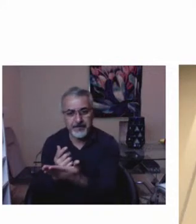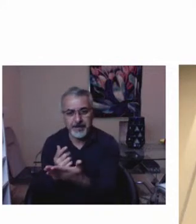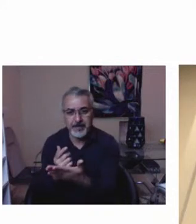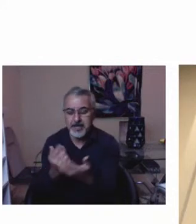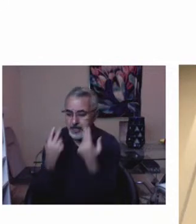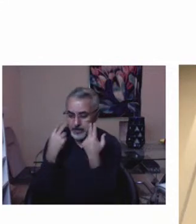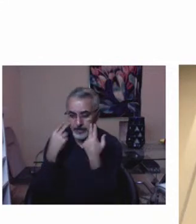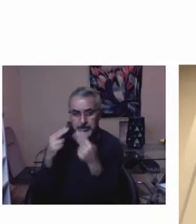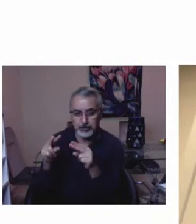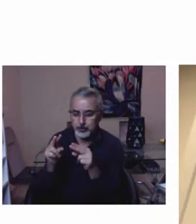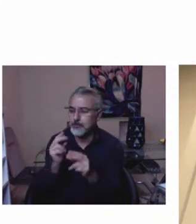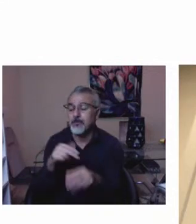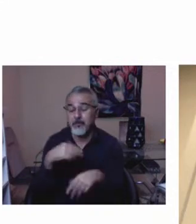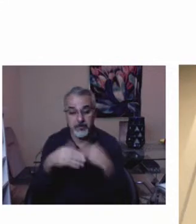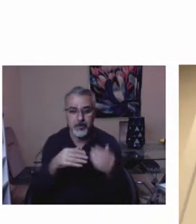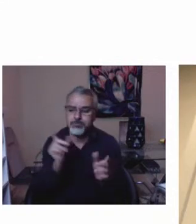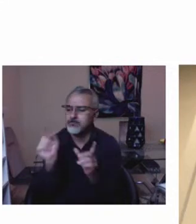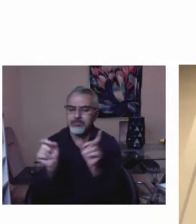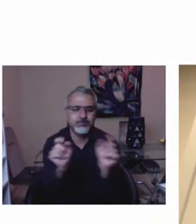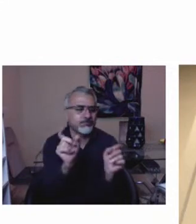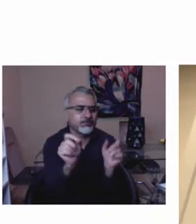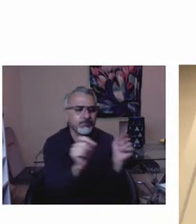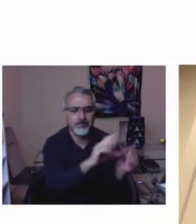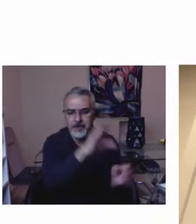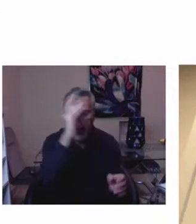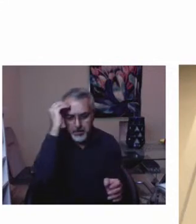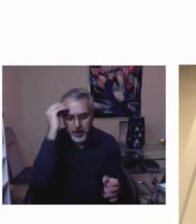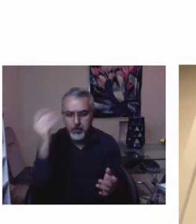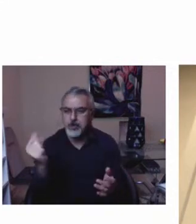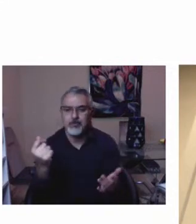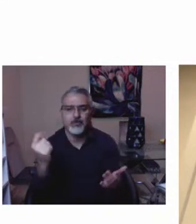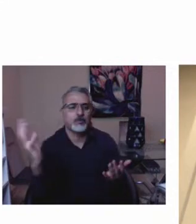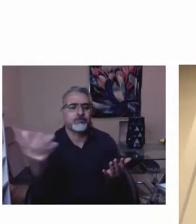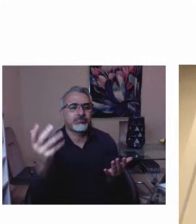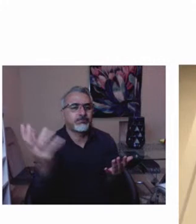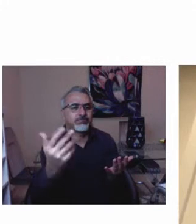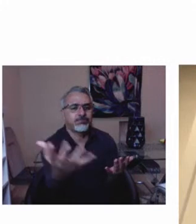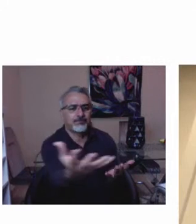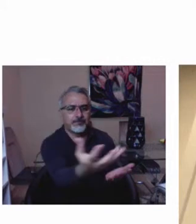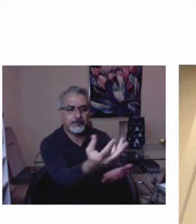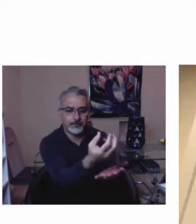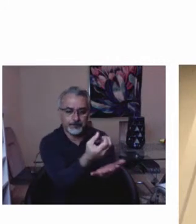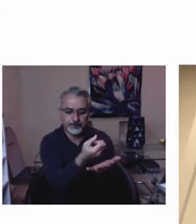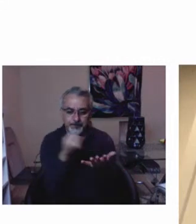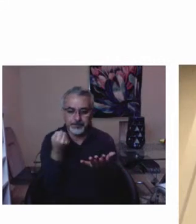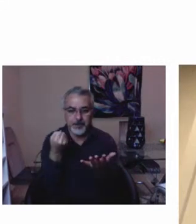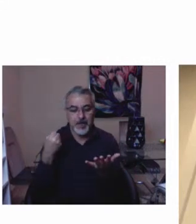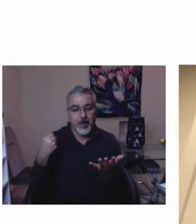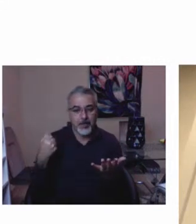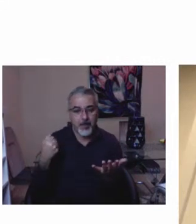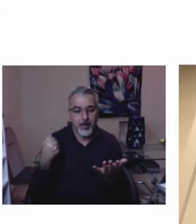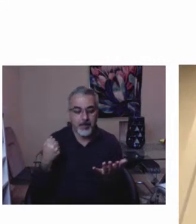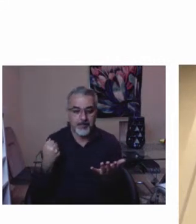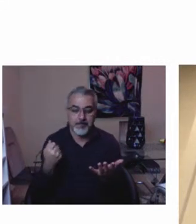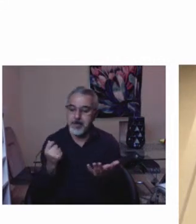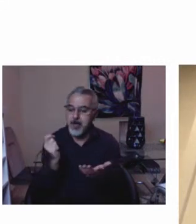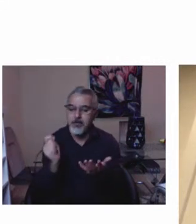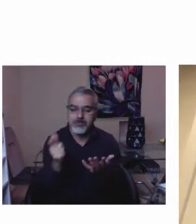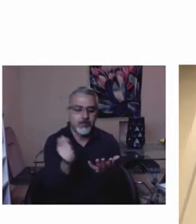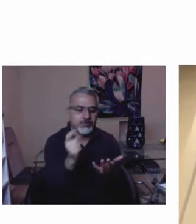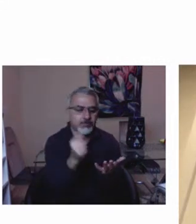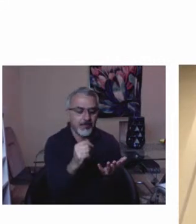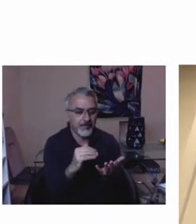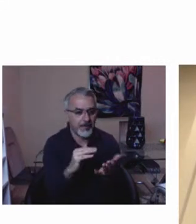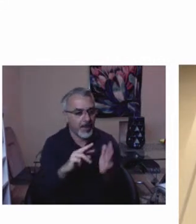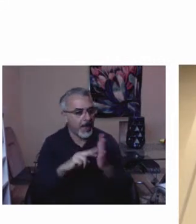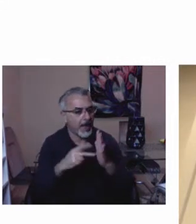only on peace building, but it's across the development, the humanitarian, and the peace building portfolios. Just to give an example, if we look at the, you